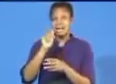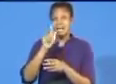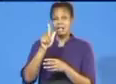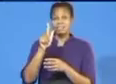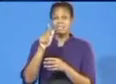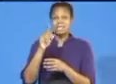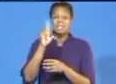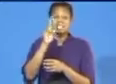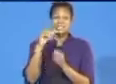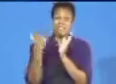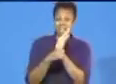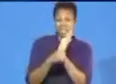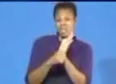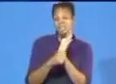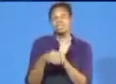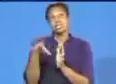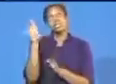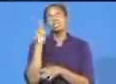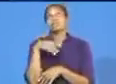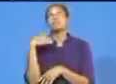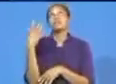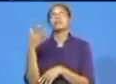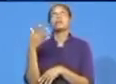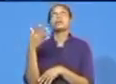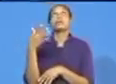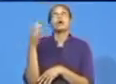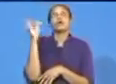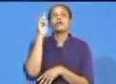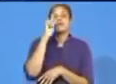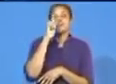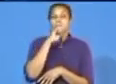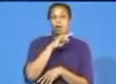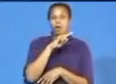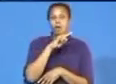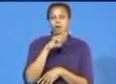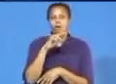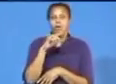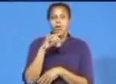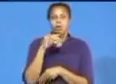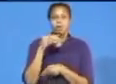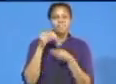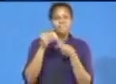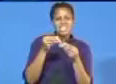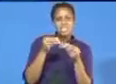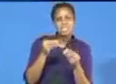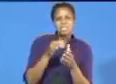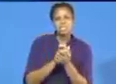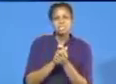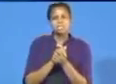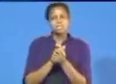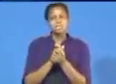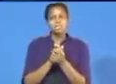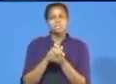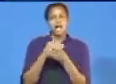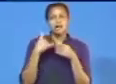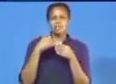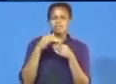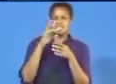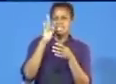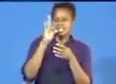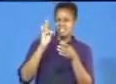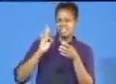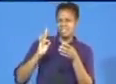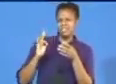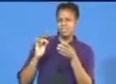seven letters, the seven fold feasts. You have in the Bible the series of seven, the seven